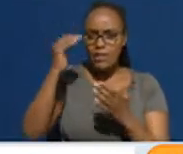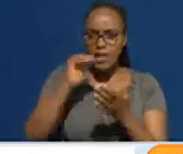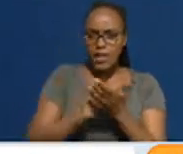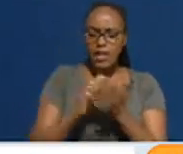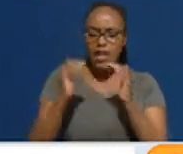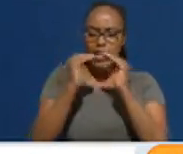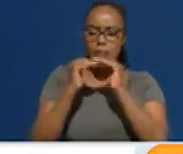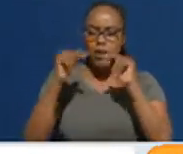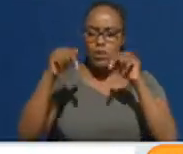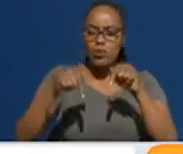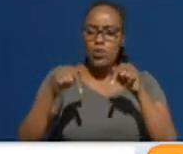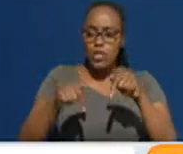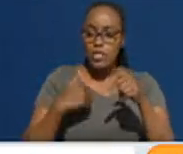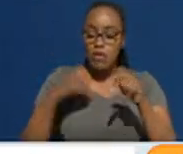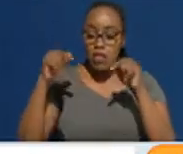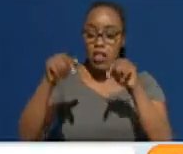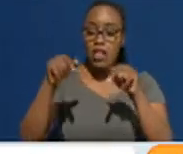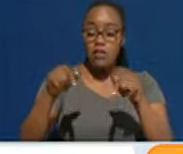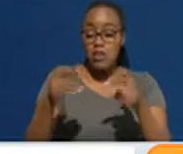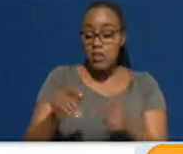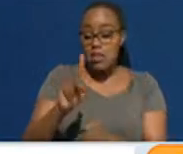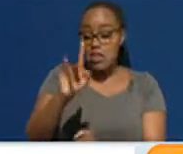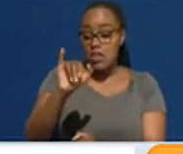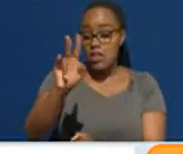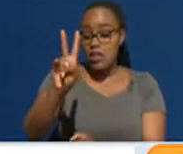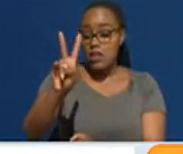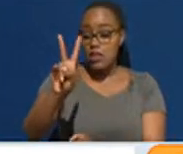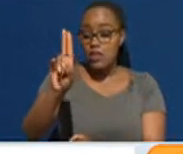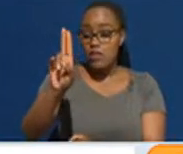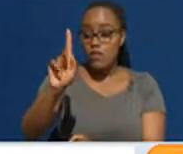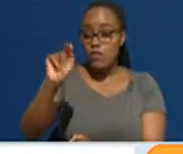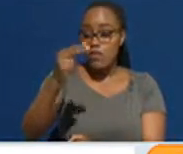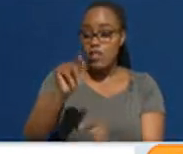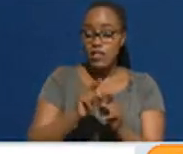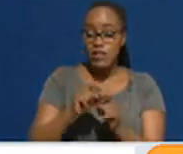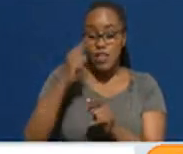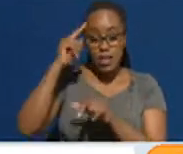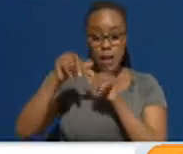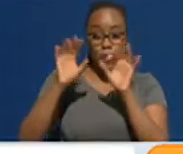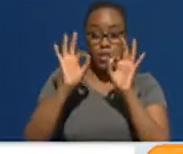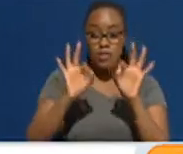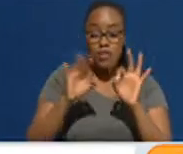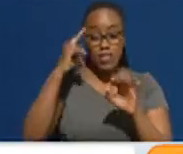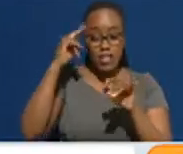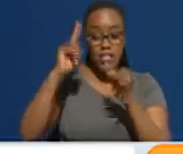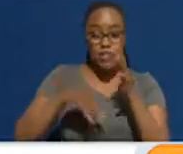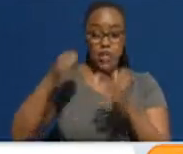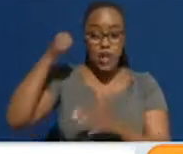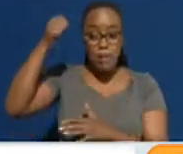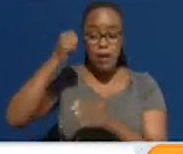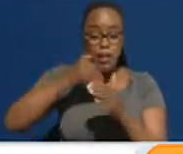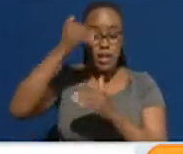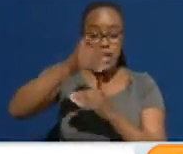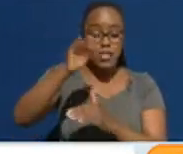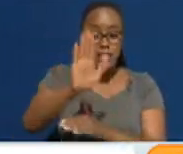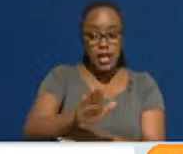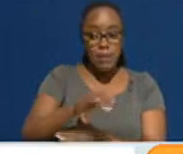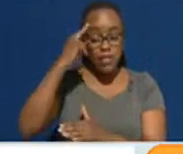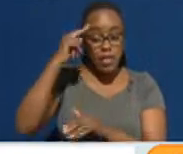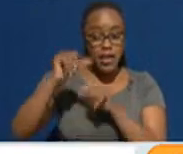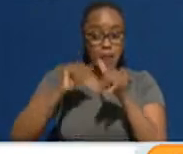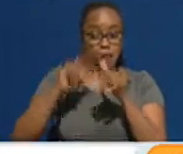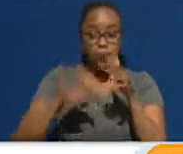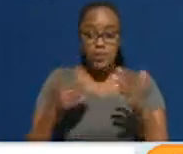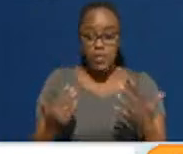That today I will not fault Kivutha Kibwana for moving, because he's thinking about efficacy. He's thinking about his political next step. He's thinking about,